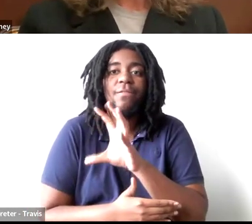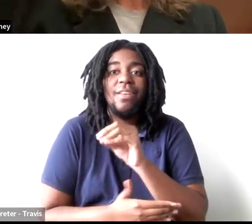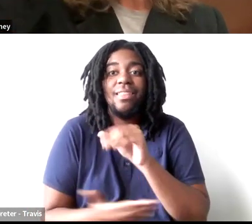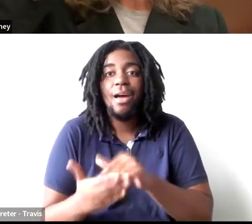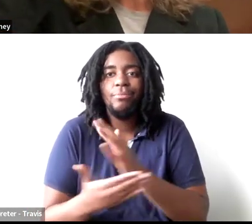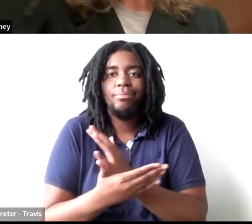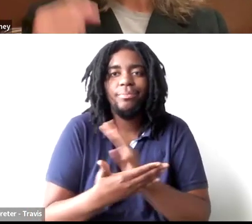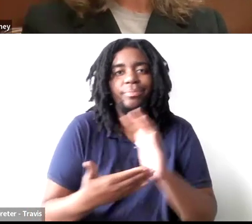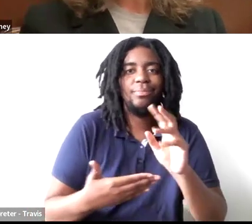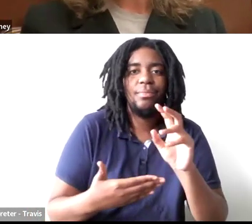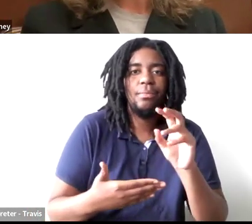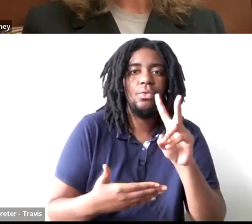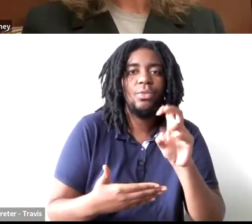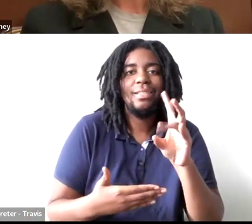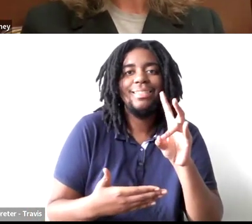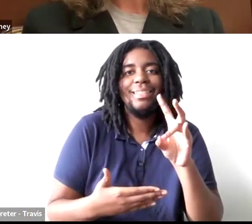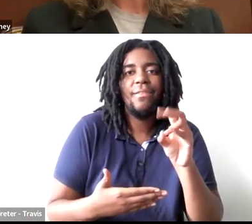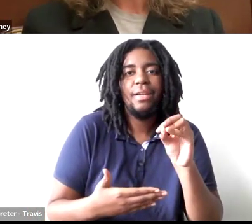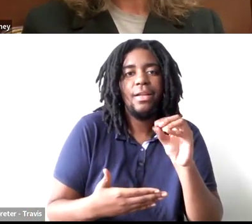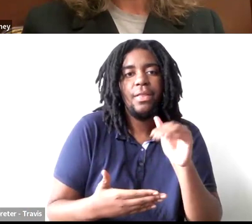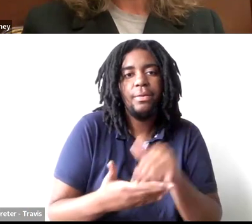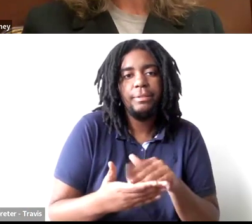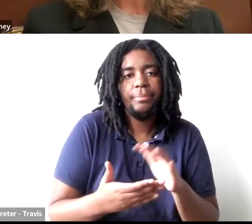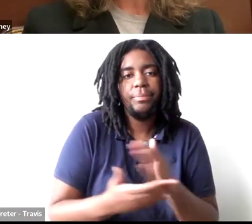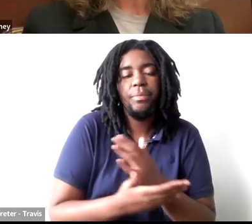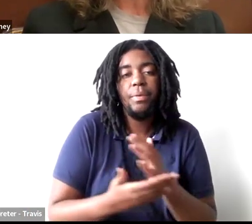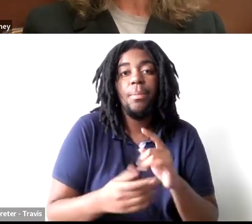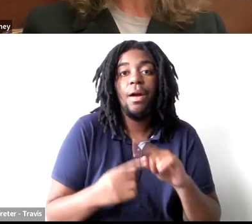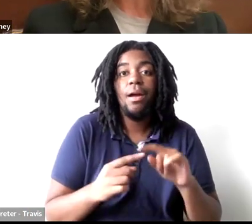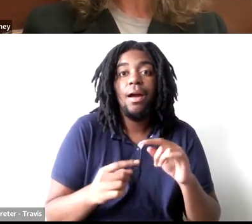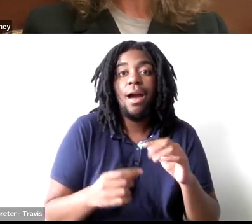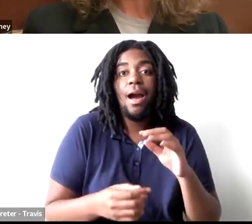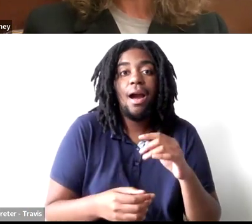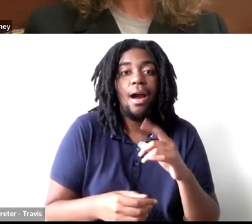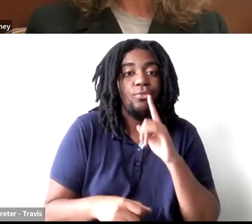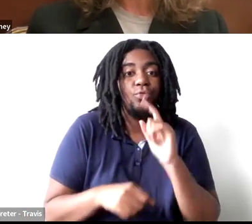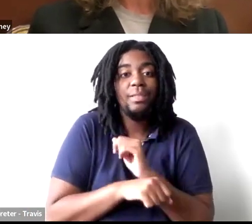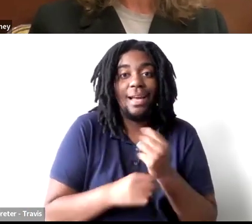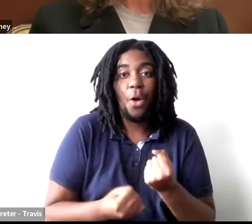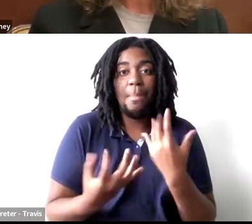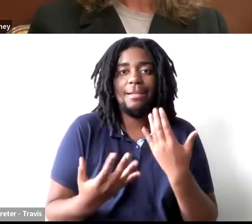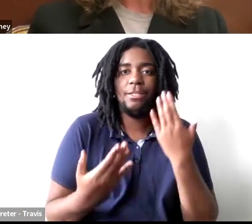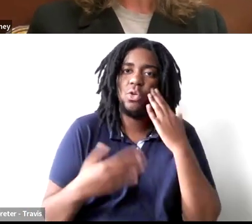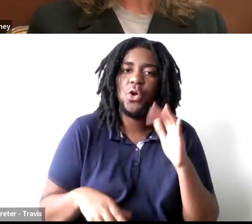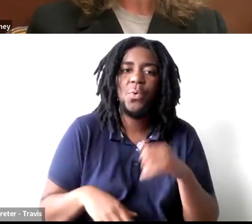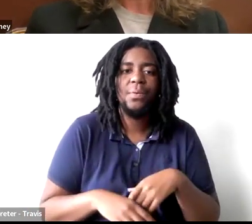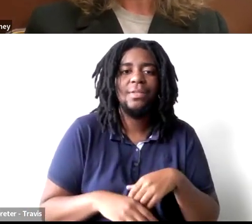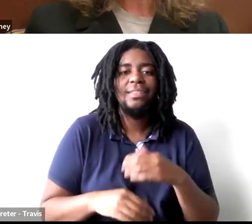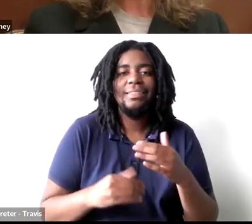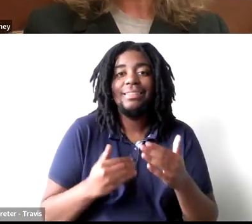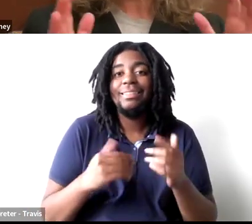What we don't know is how many actual silhouettes were cut. And we do know that there was a slowdown in some years.